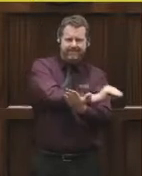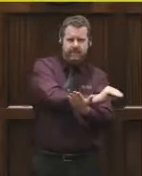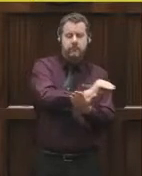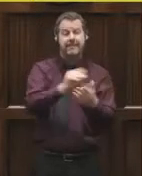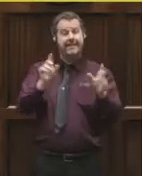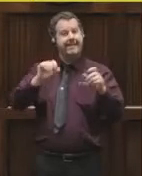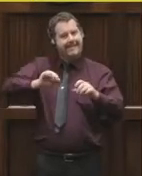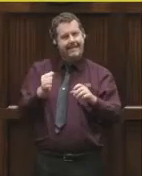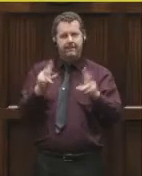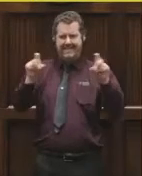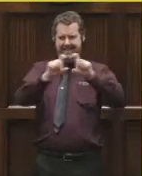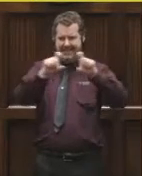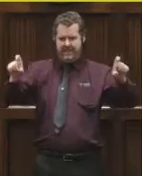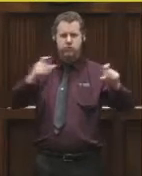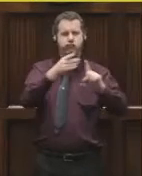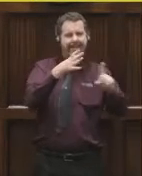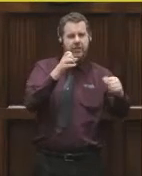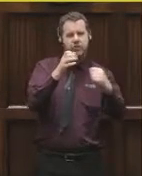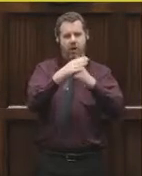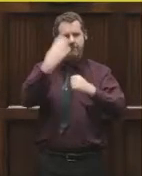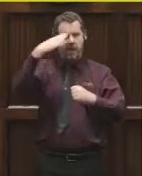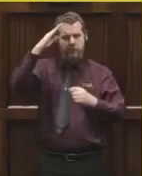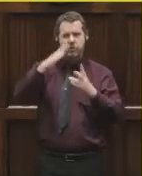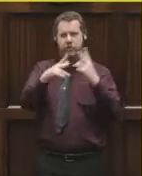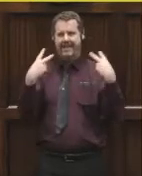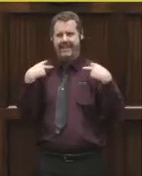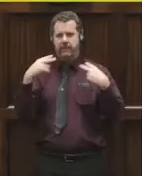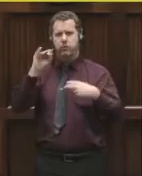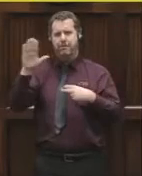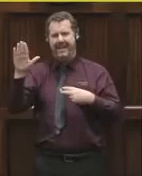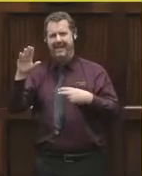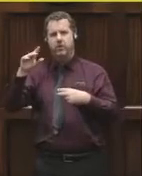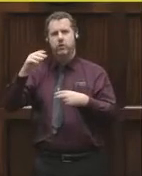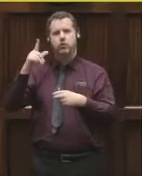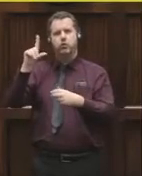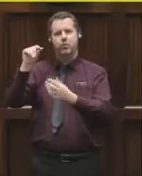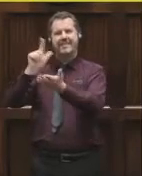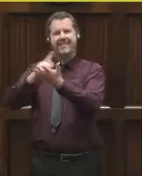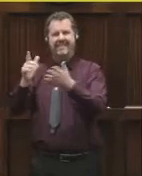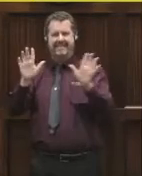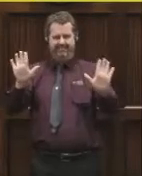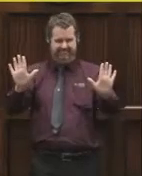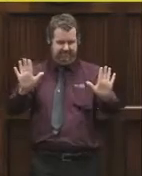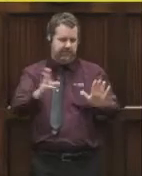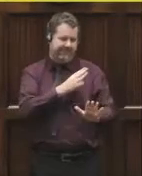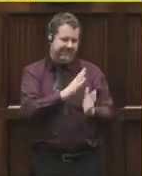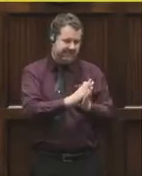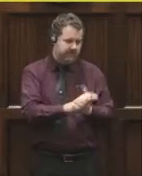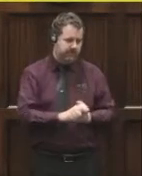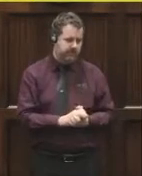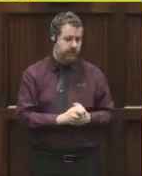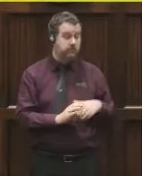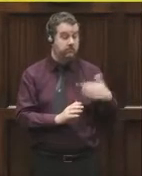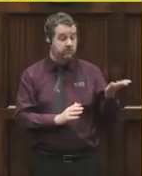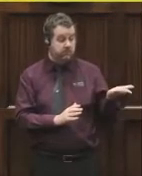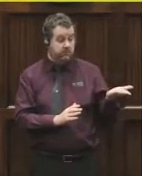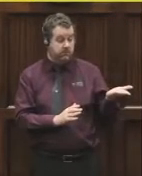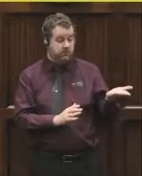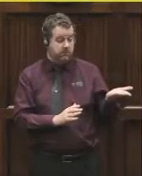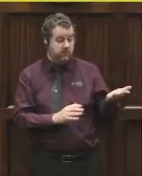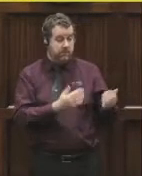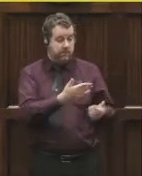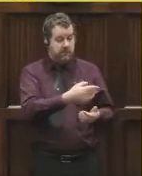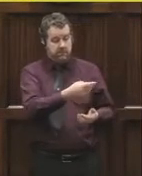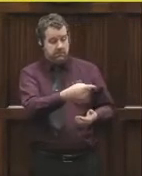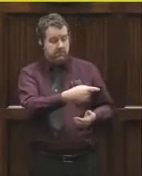as Recognition of the Irish Sign Language Bill 2017. Please, Minister. Thank you, Deputy Minister. Minister McHugh first,